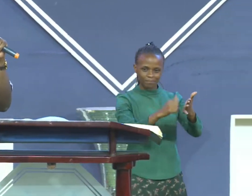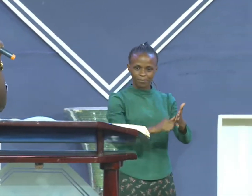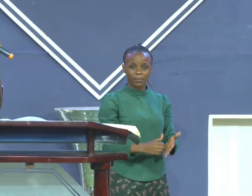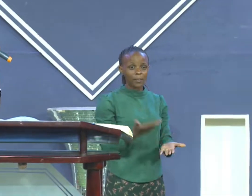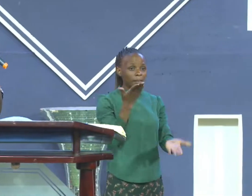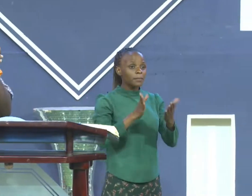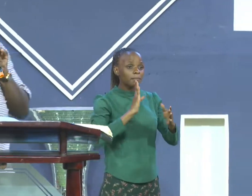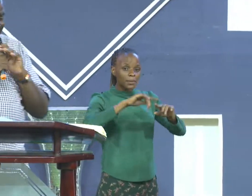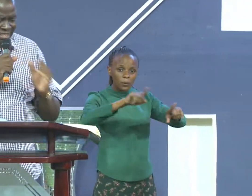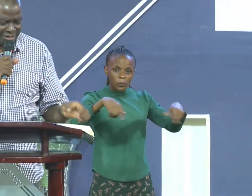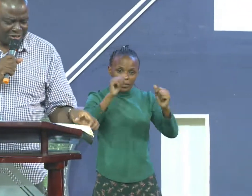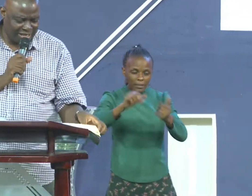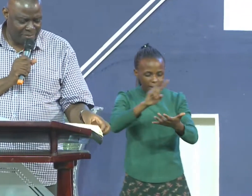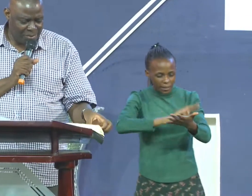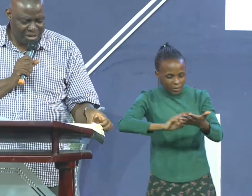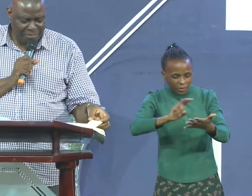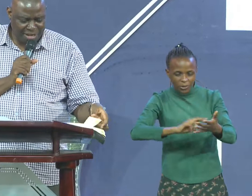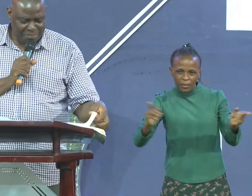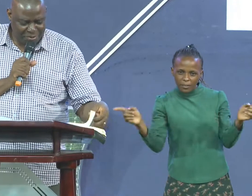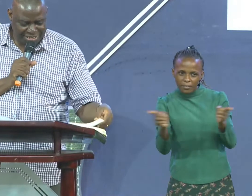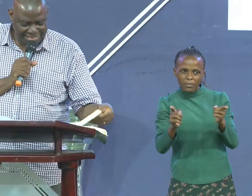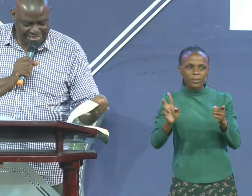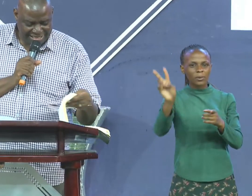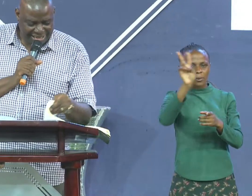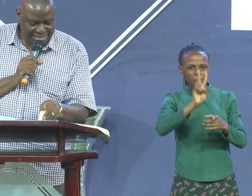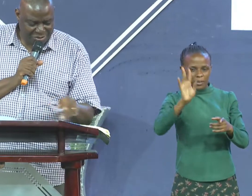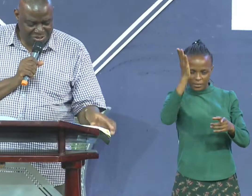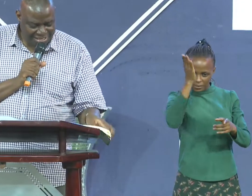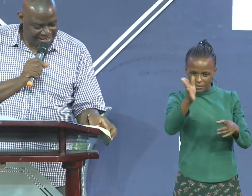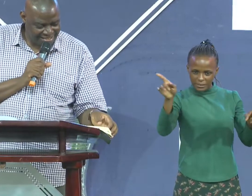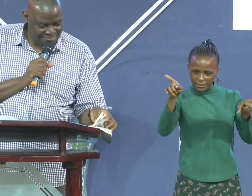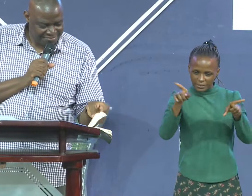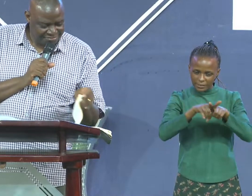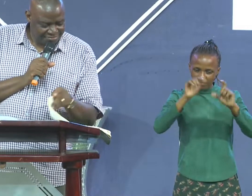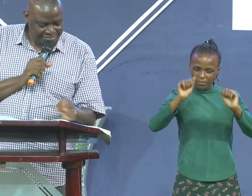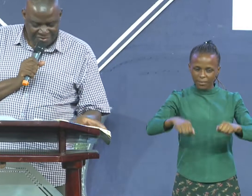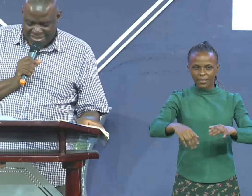Maybe we can read a few verses there so that I pull up that point that I need to say.